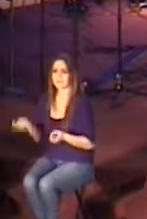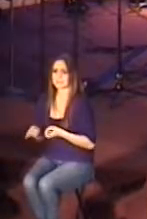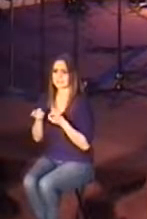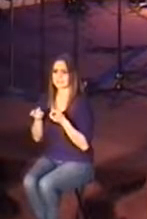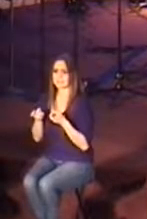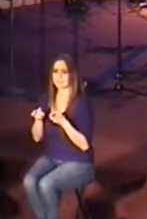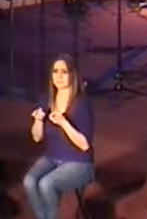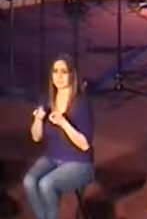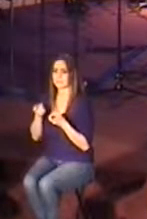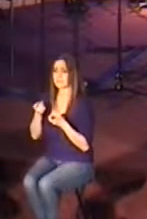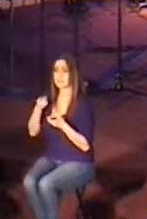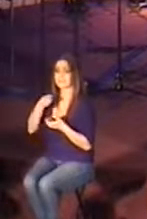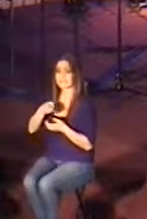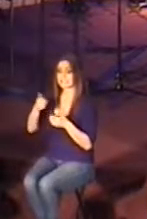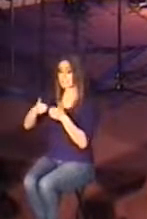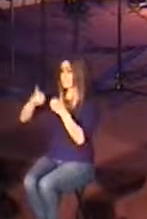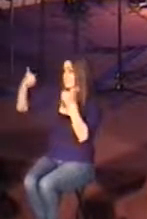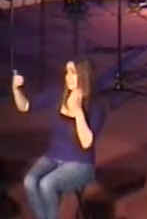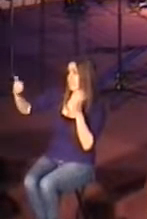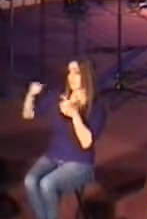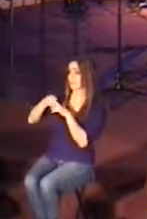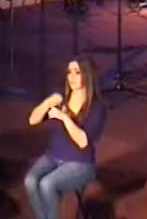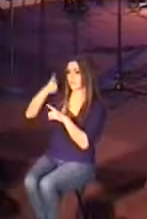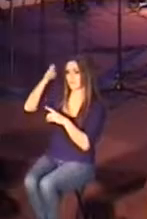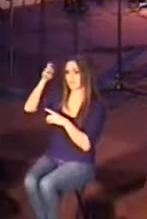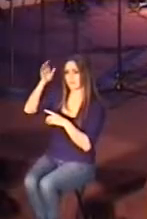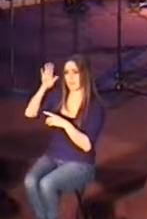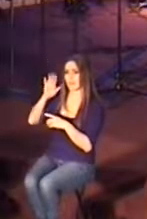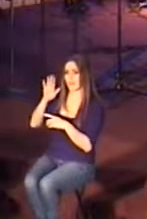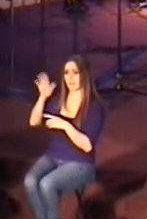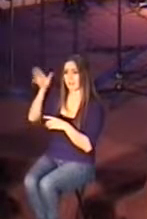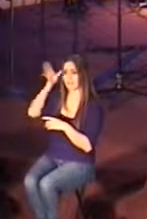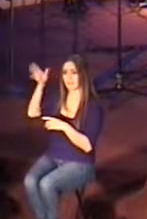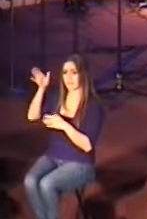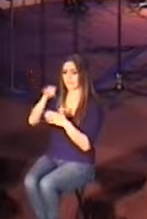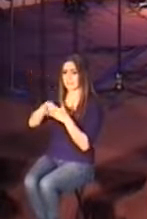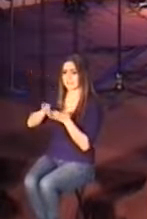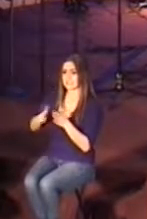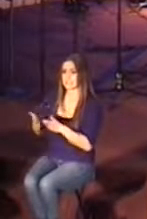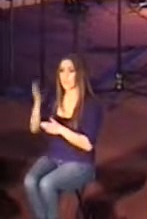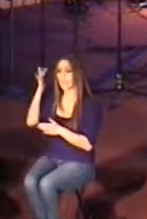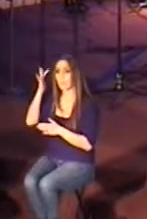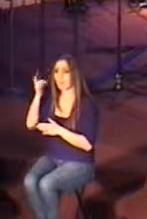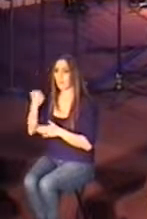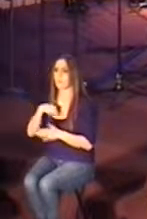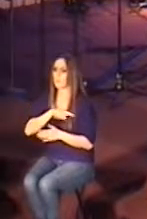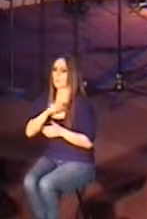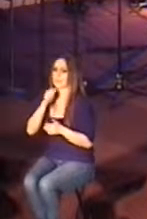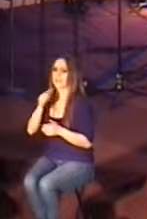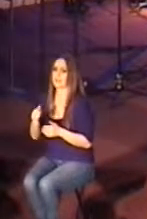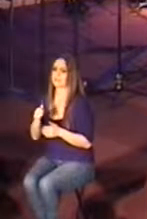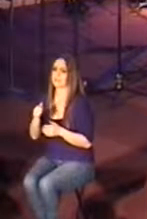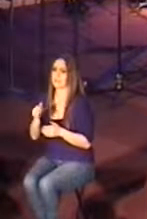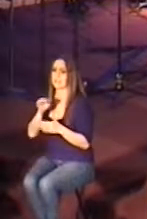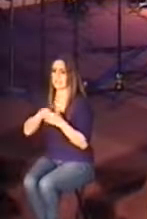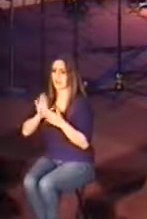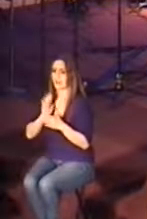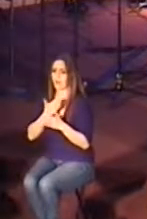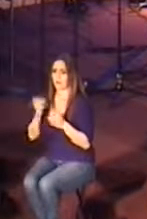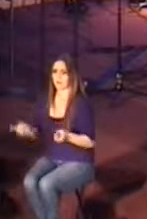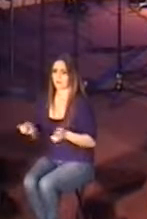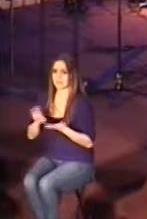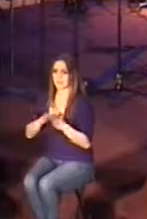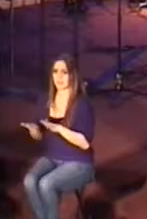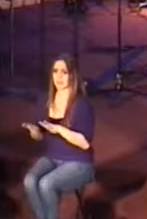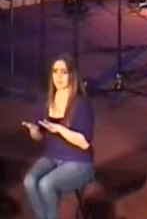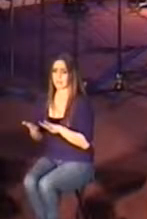He was separated from God the Father in death, so that in our own deaths we would not have to be. In just a